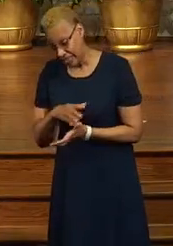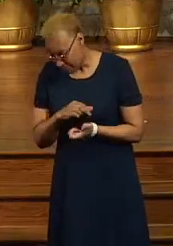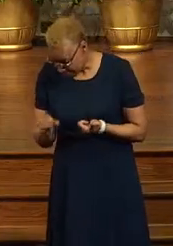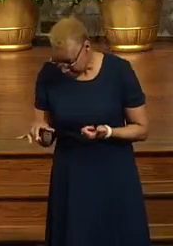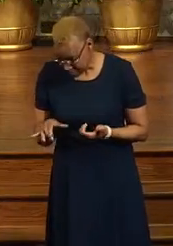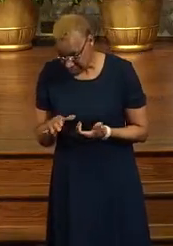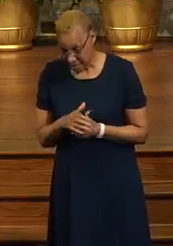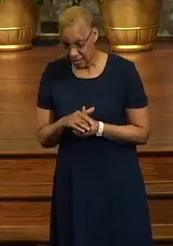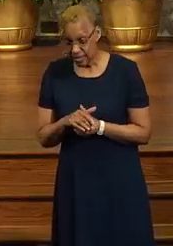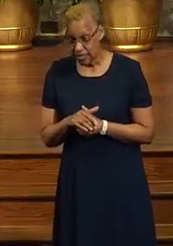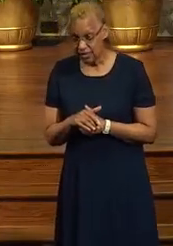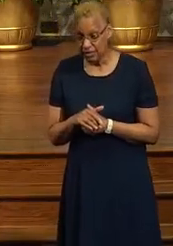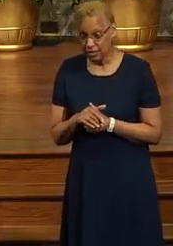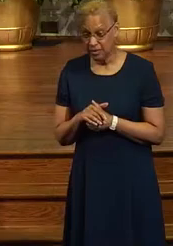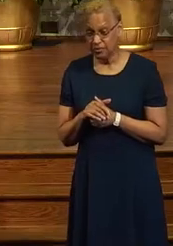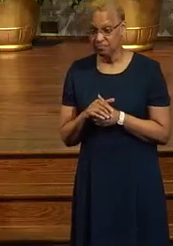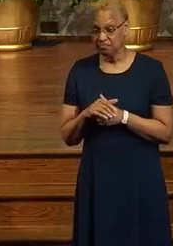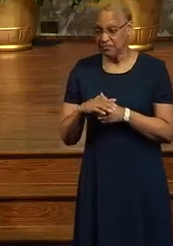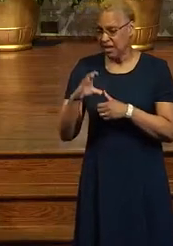damaged cartilage,